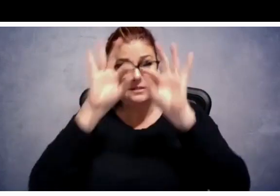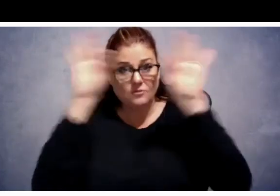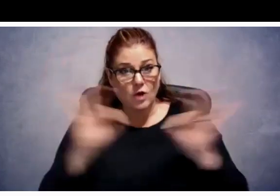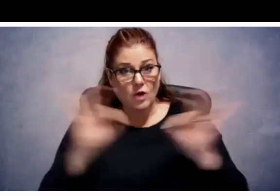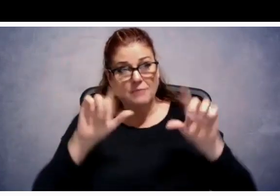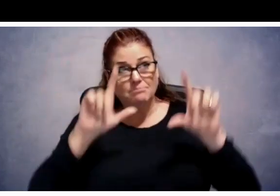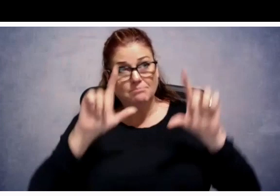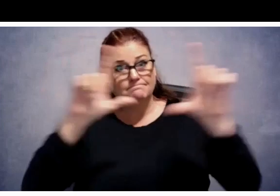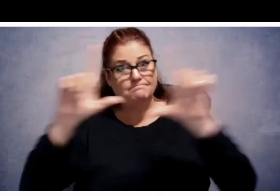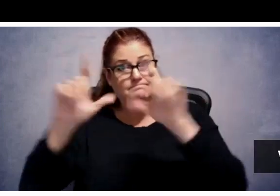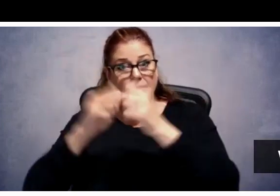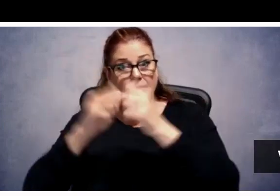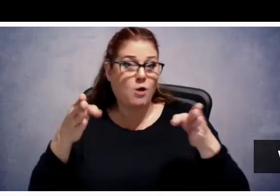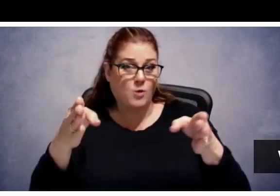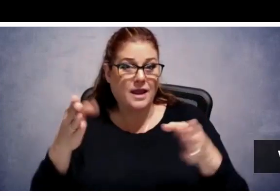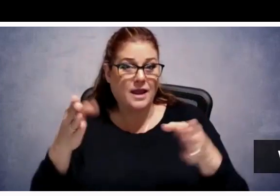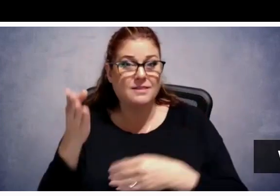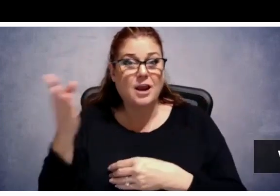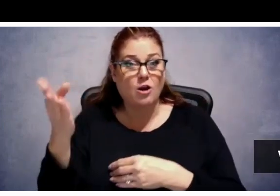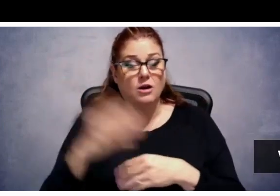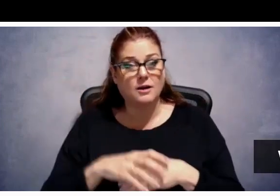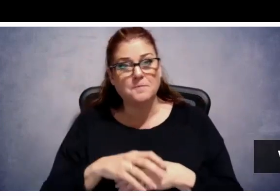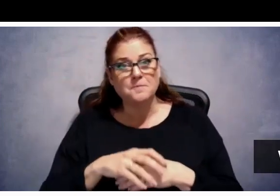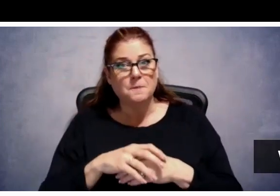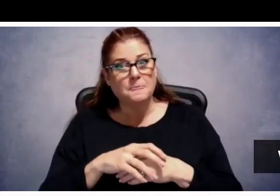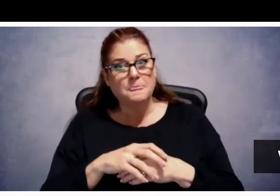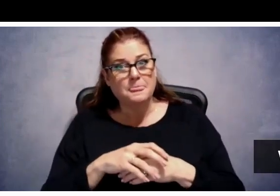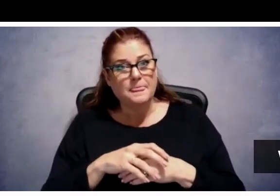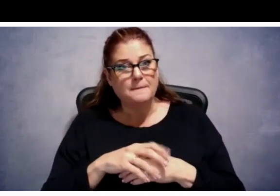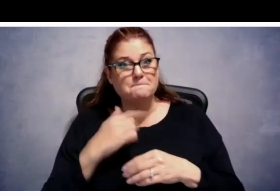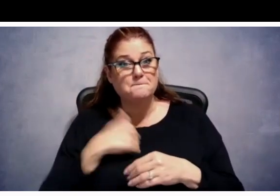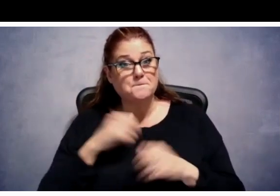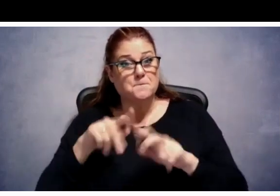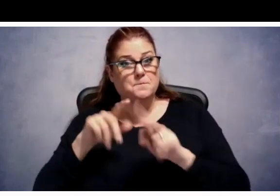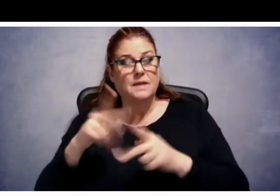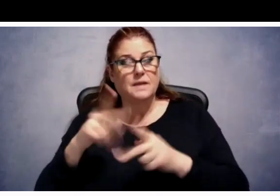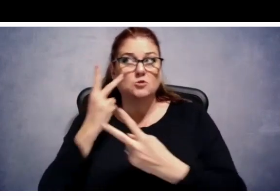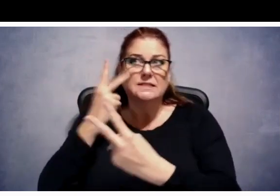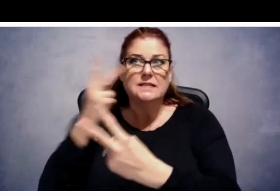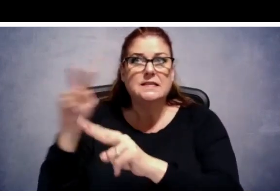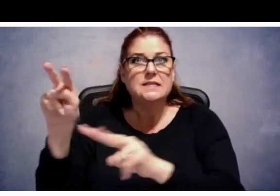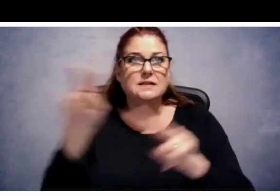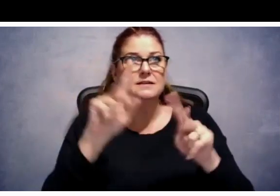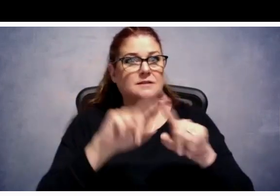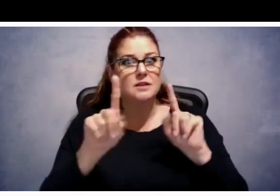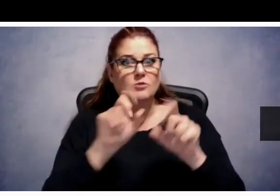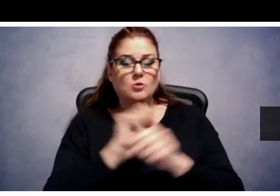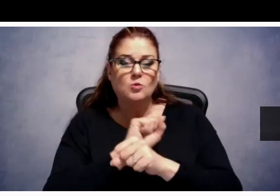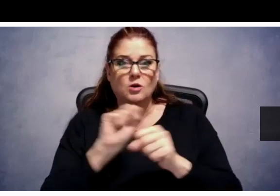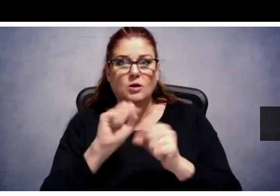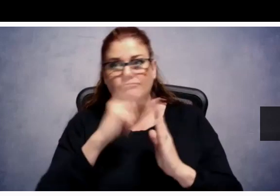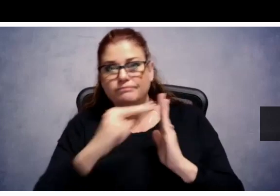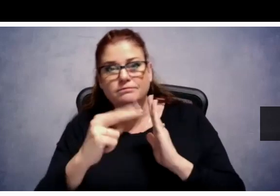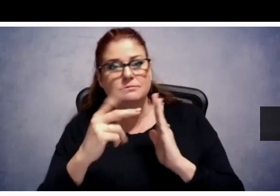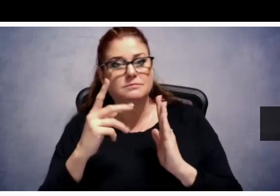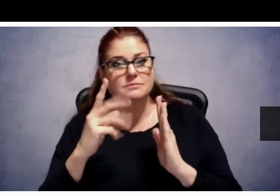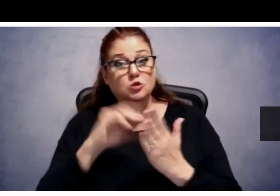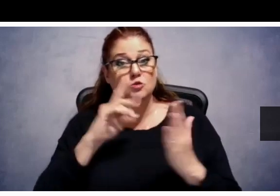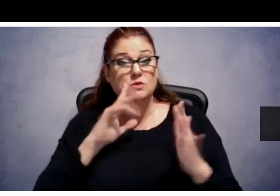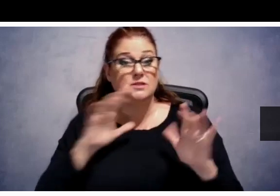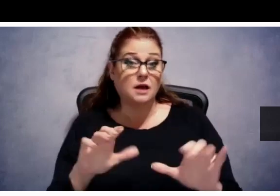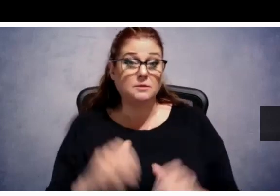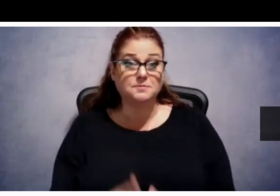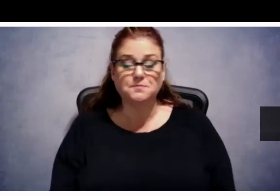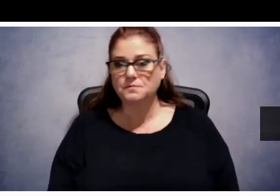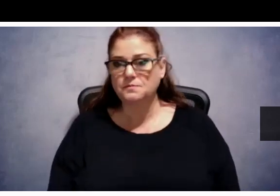in the hallway. That's It's kind awesome. of, yeah, we have the opportunity to see different work that students have done. So as we kind